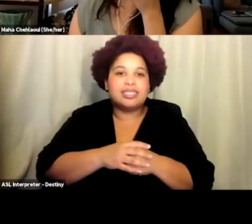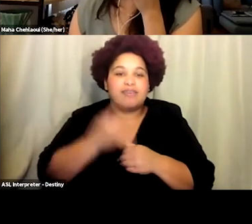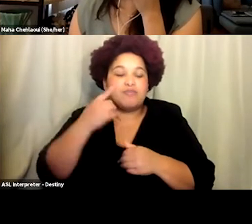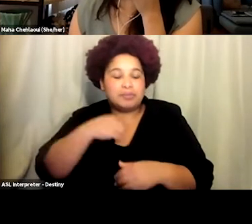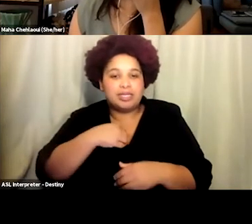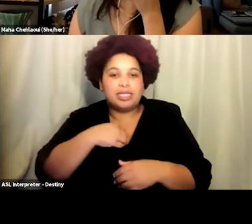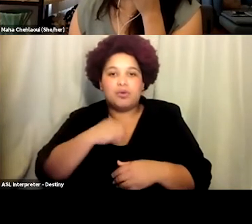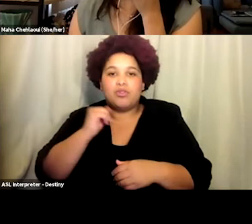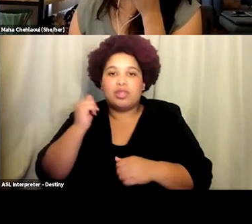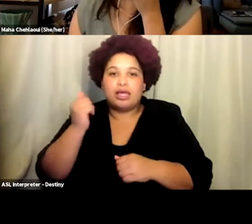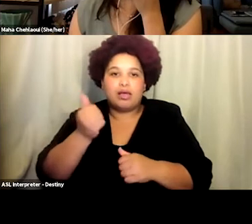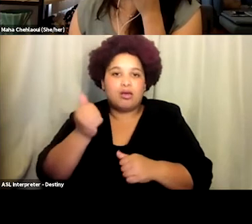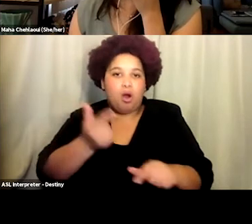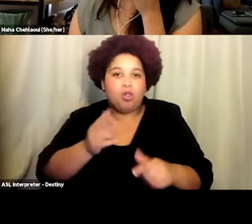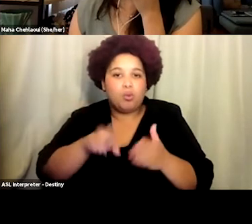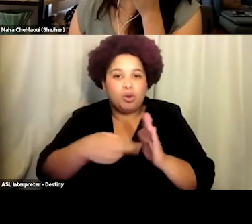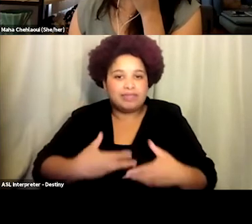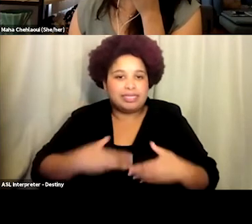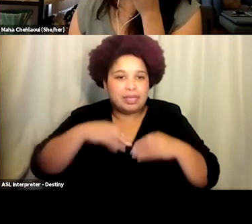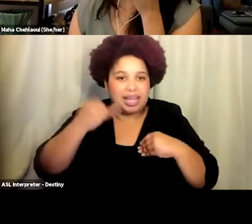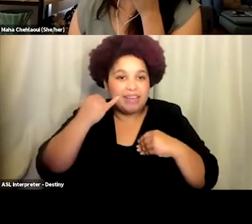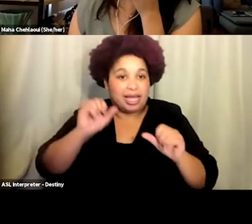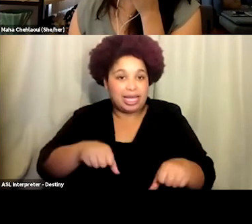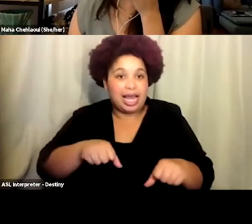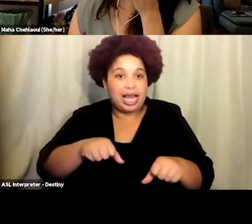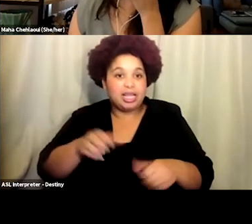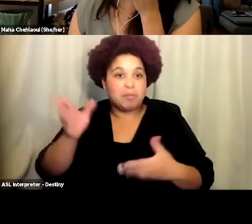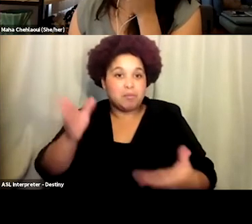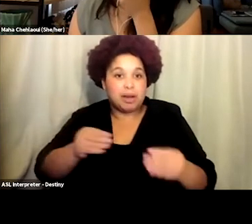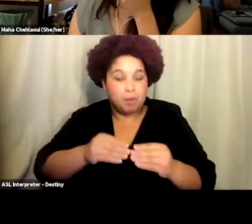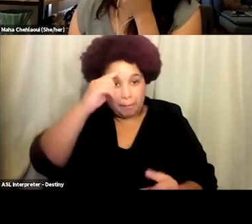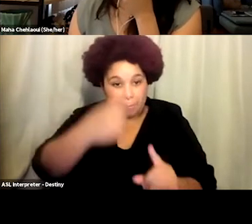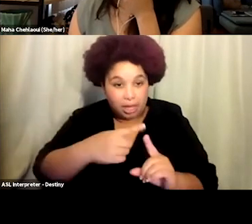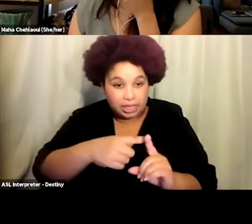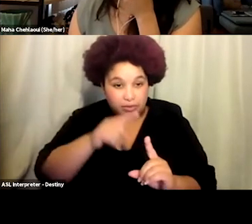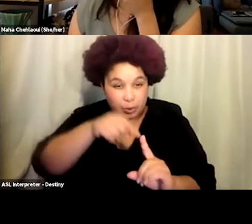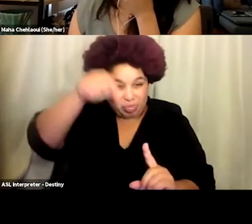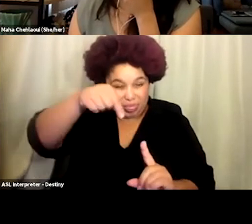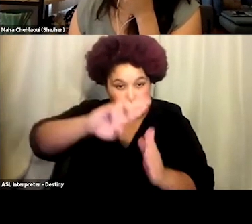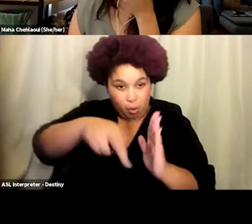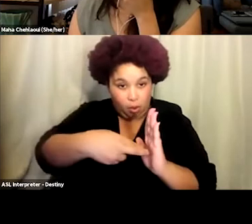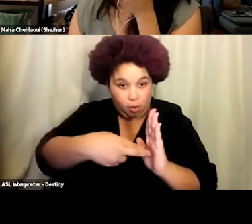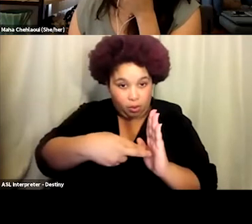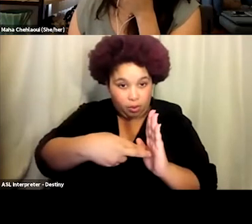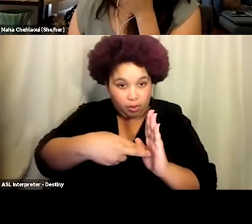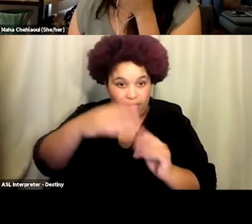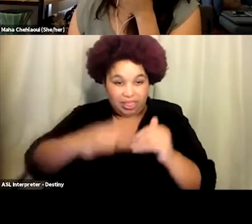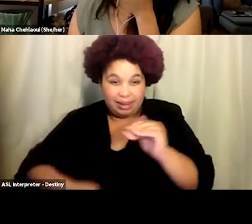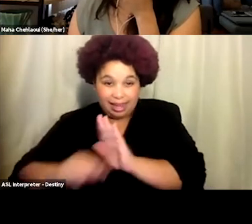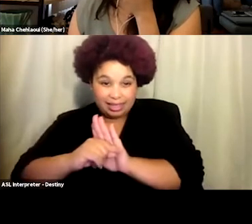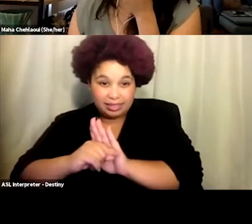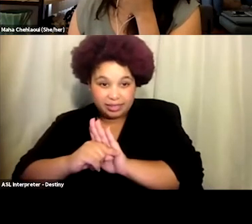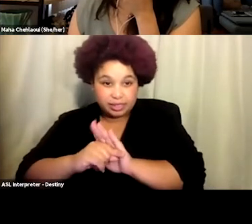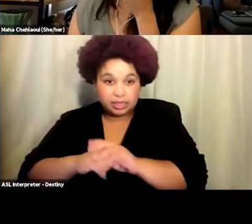with every role I've taken, it's if I can bring more positive to that role than there are negatives,